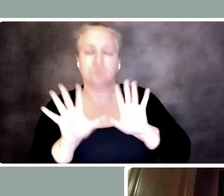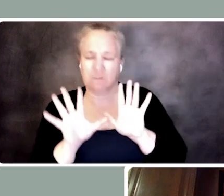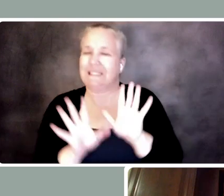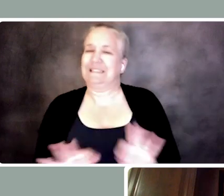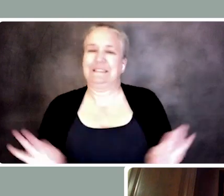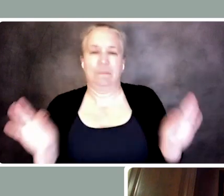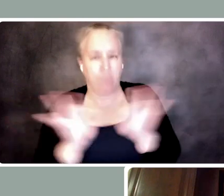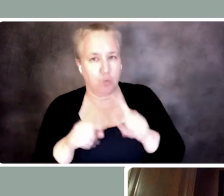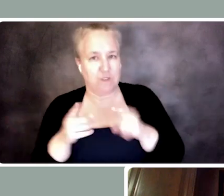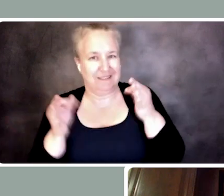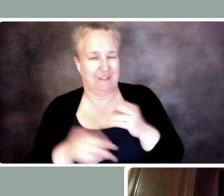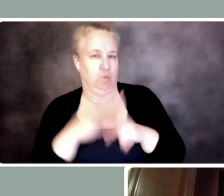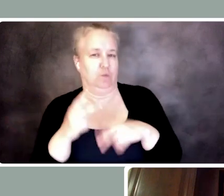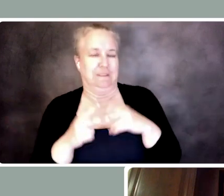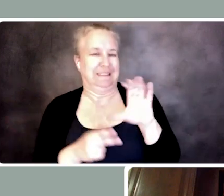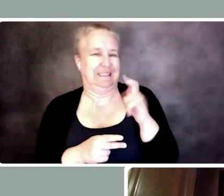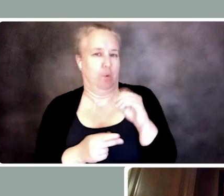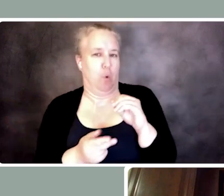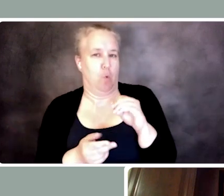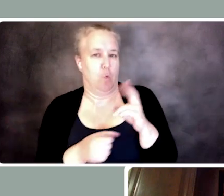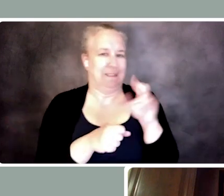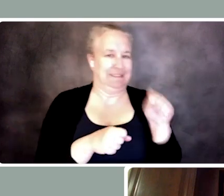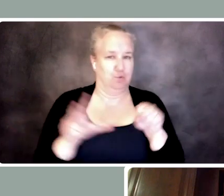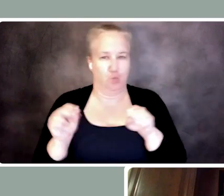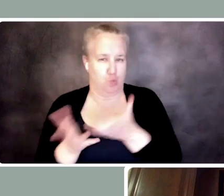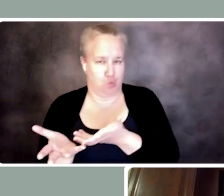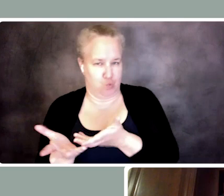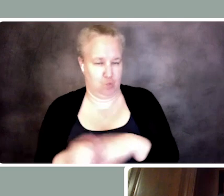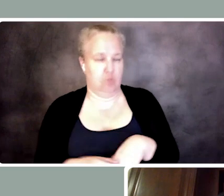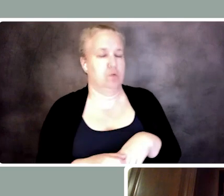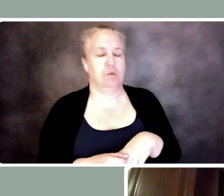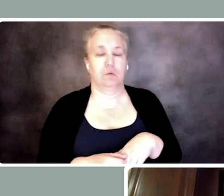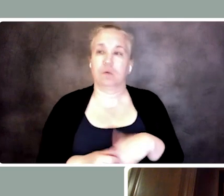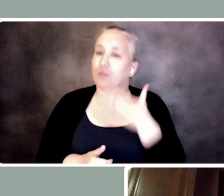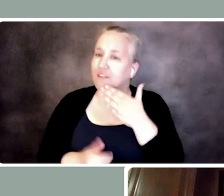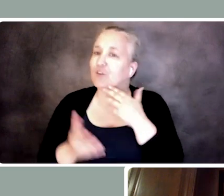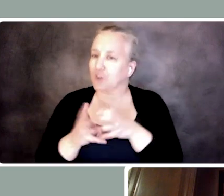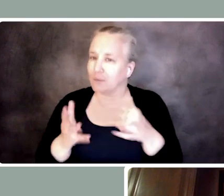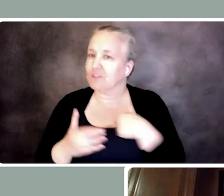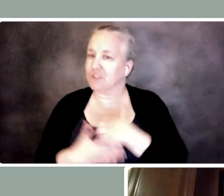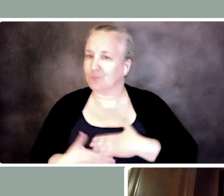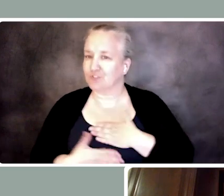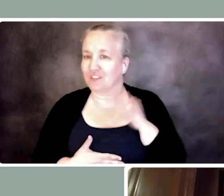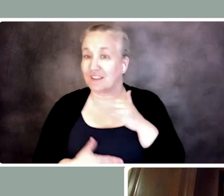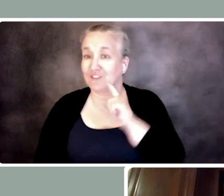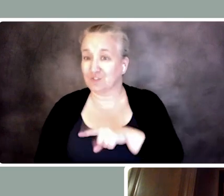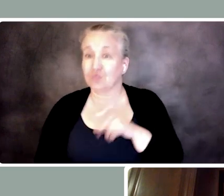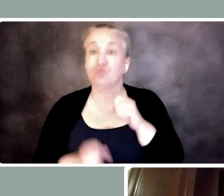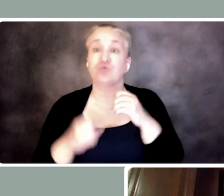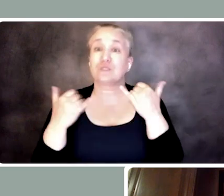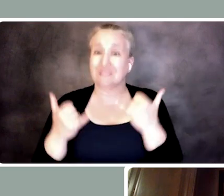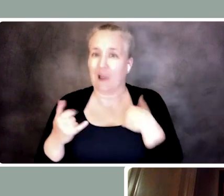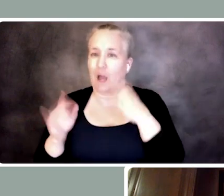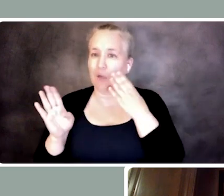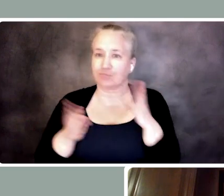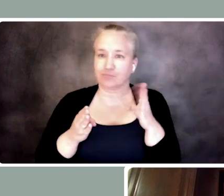deciding the chemotherapy discussion. Thank you very much. I really appreciate that answer. So I'm going to pivot and